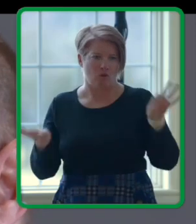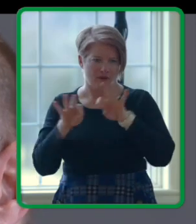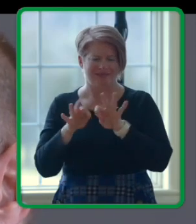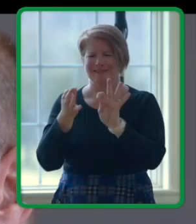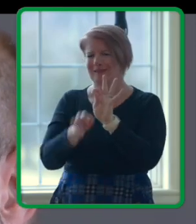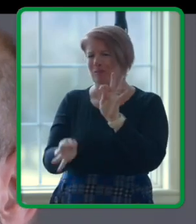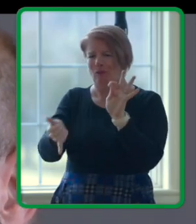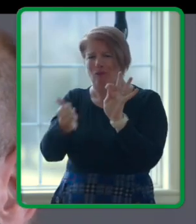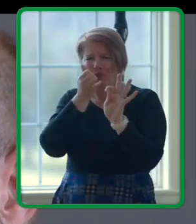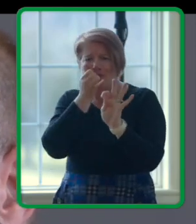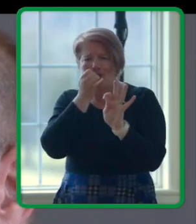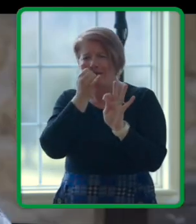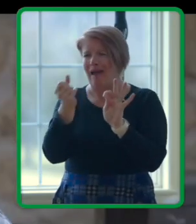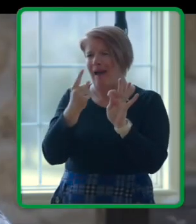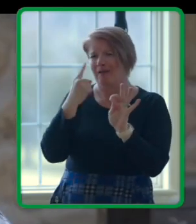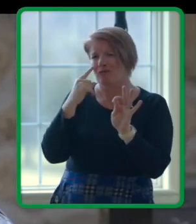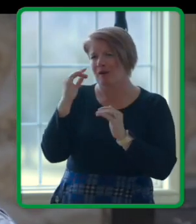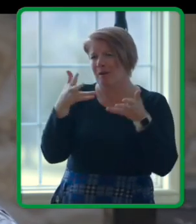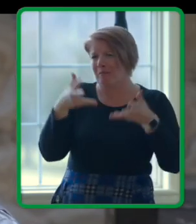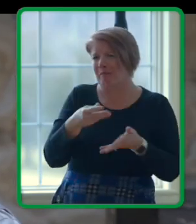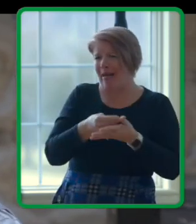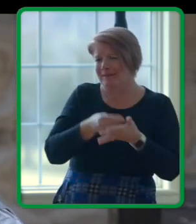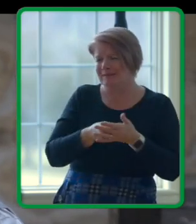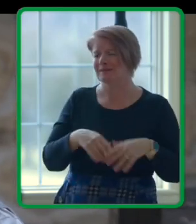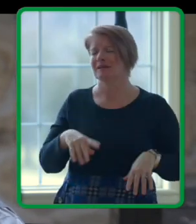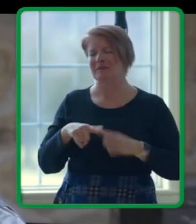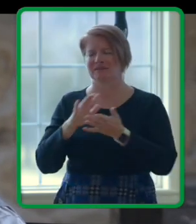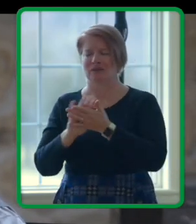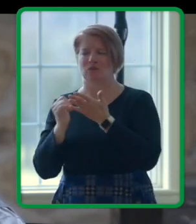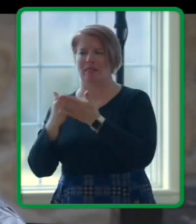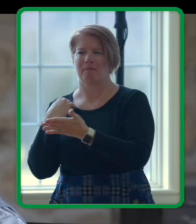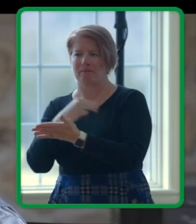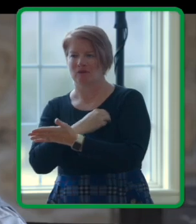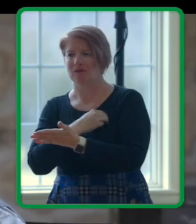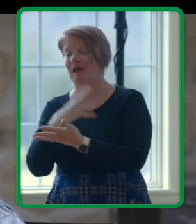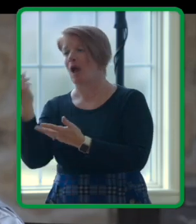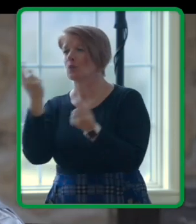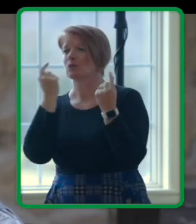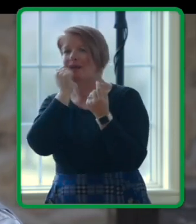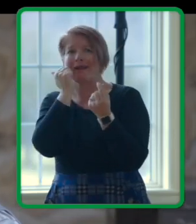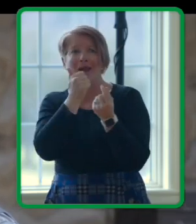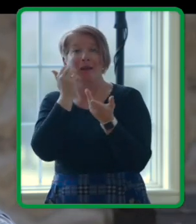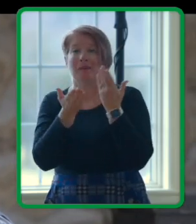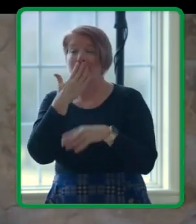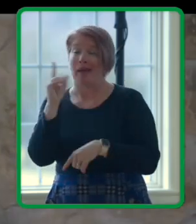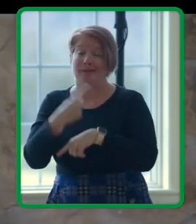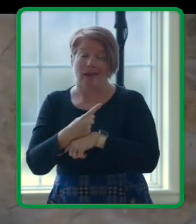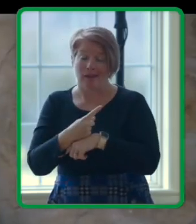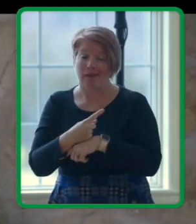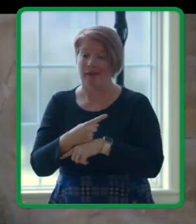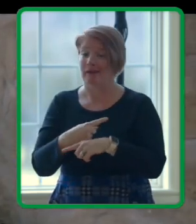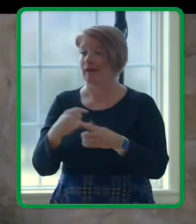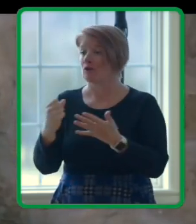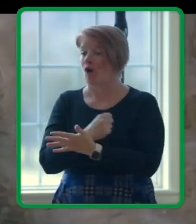simple calls, balance inquiries, but it's really nice to help members that are, you know, out on their day-to-day lives. Maybe they're having a bad day and their debit